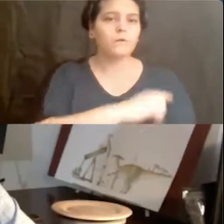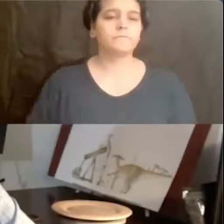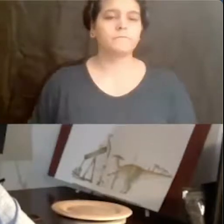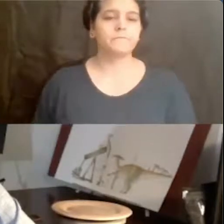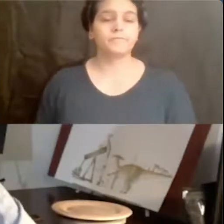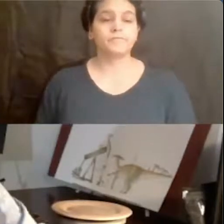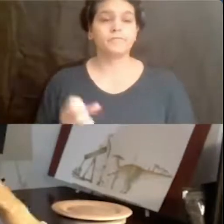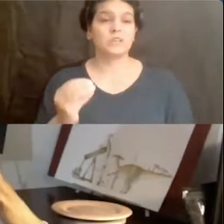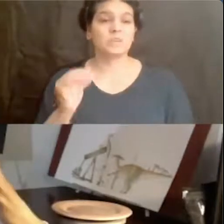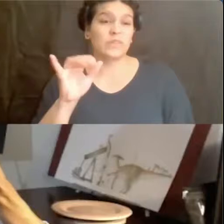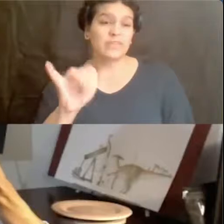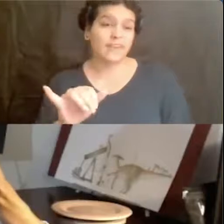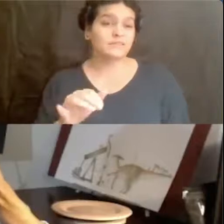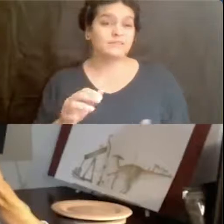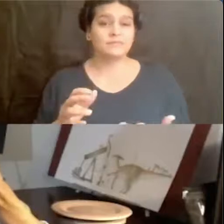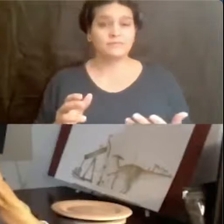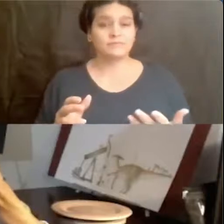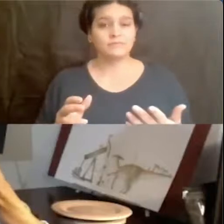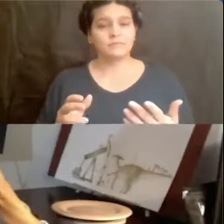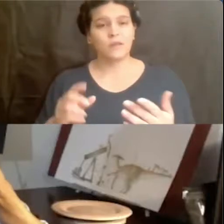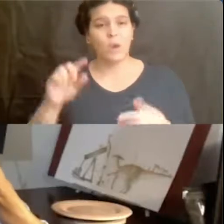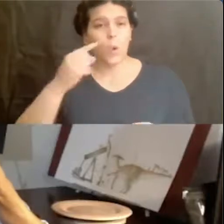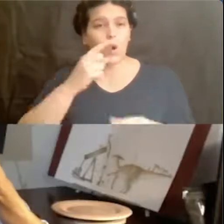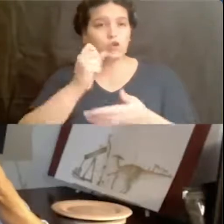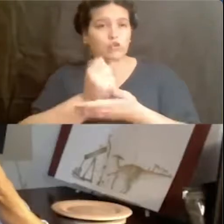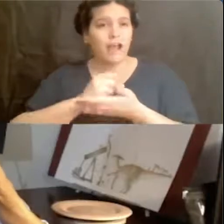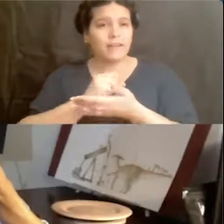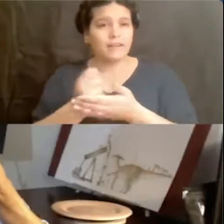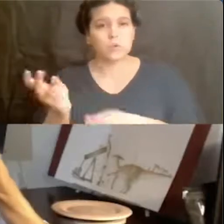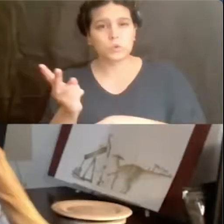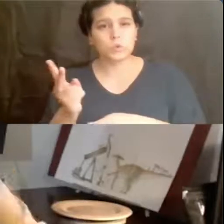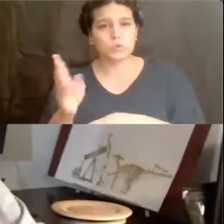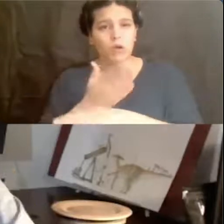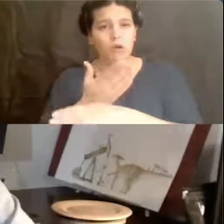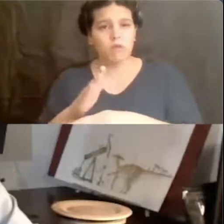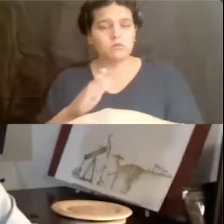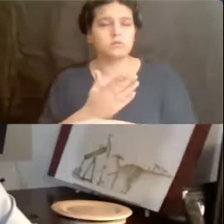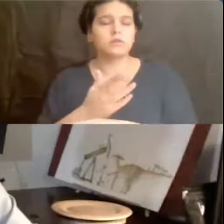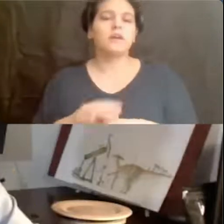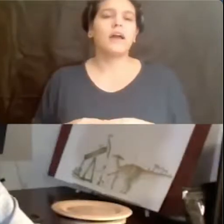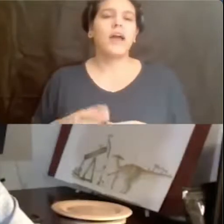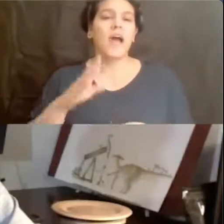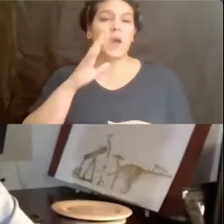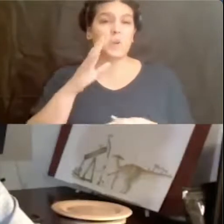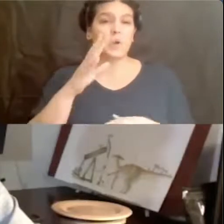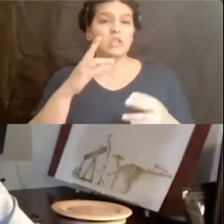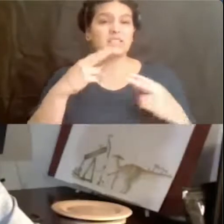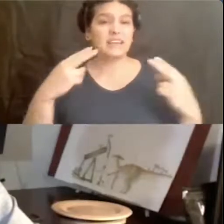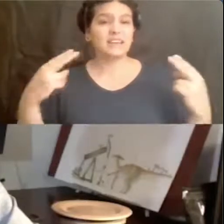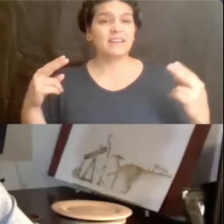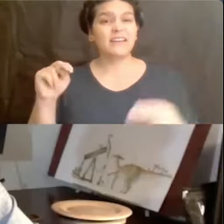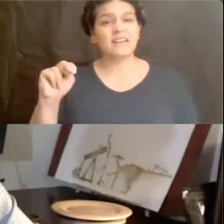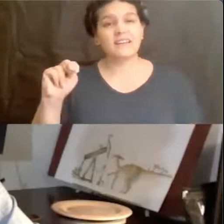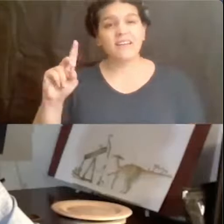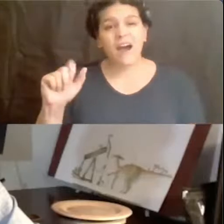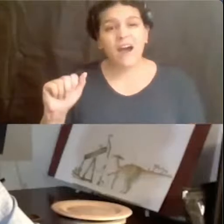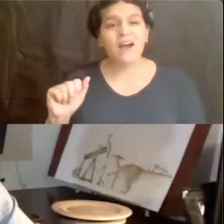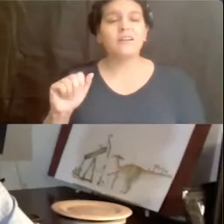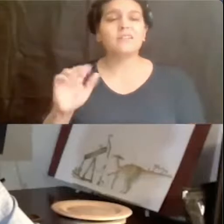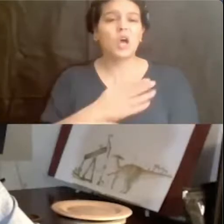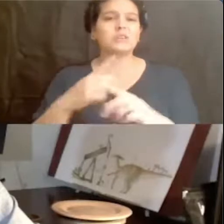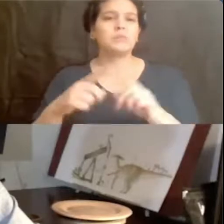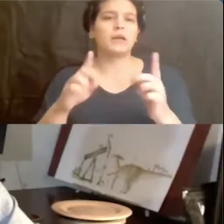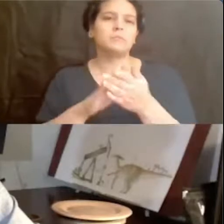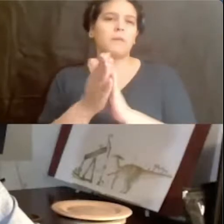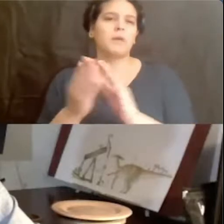So those are the corn grinding songs. I would sing Da songs, but it's kind of getting a little bit